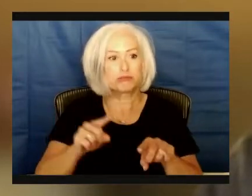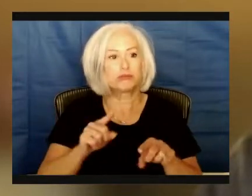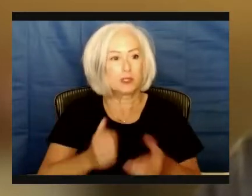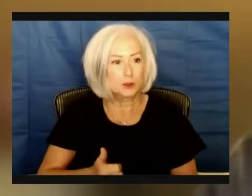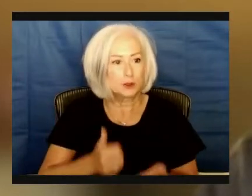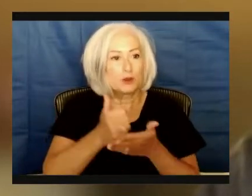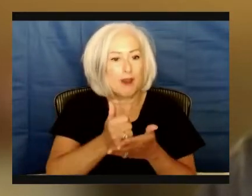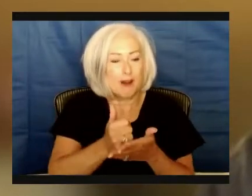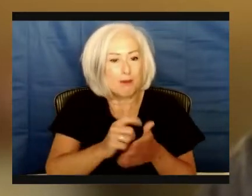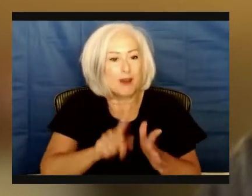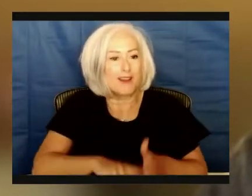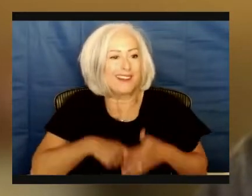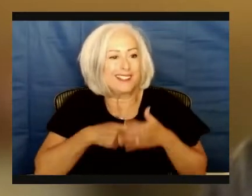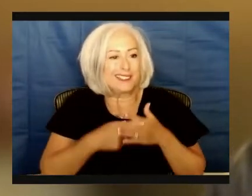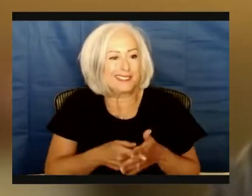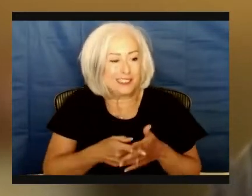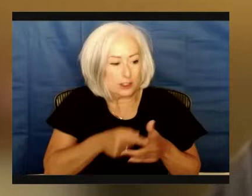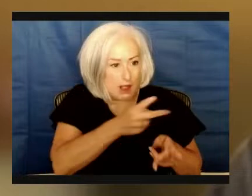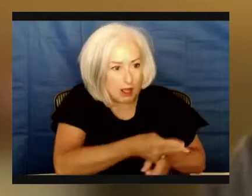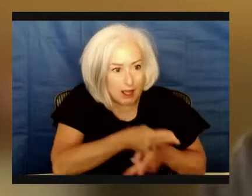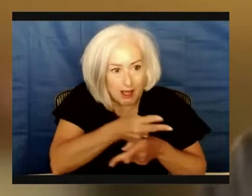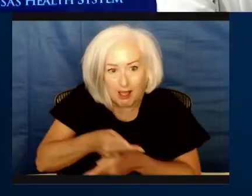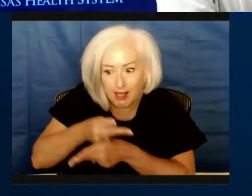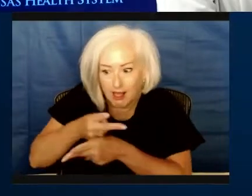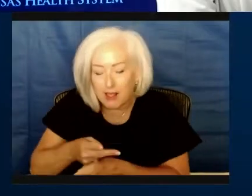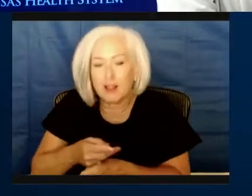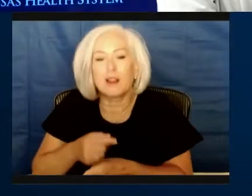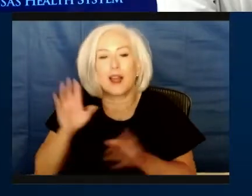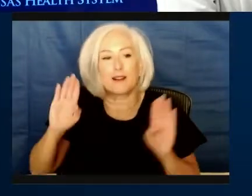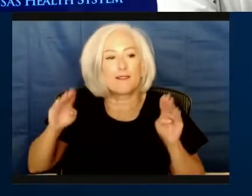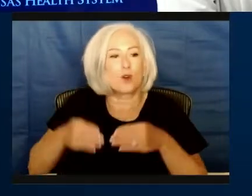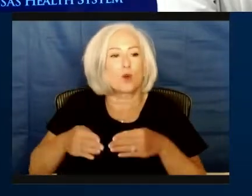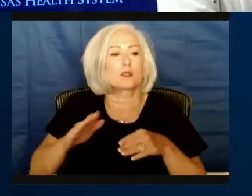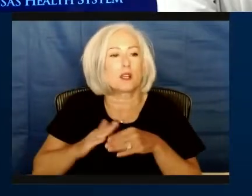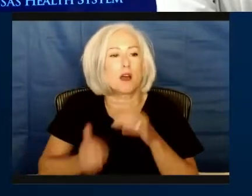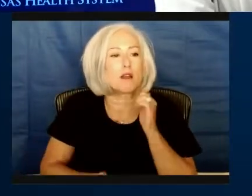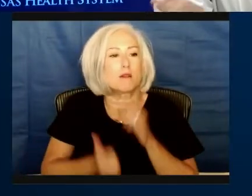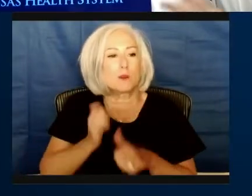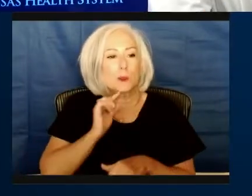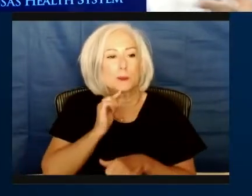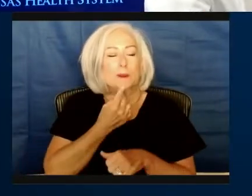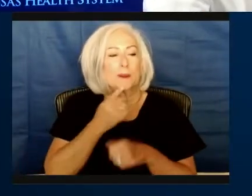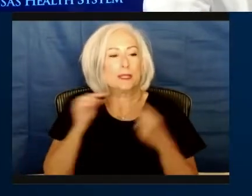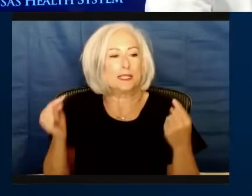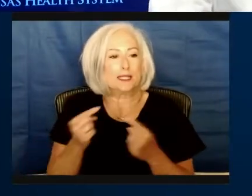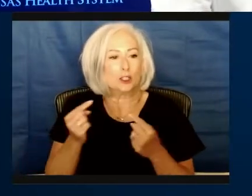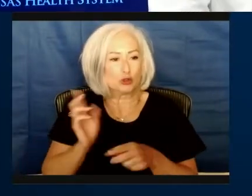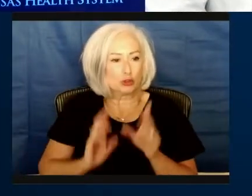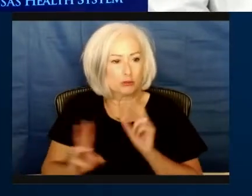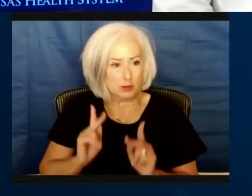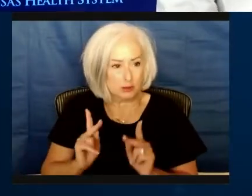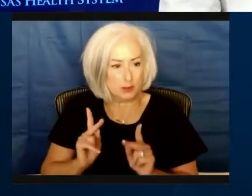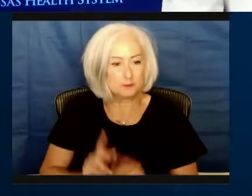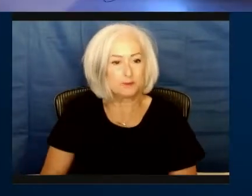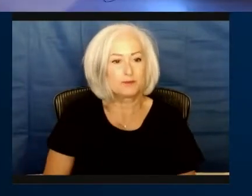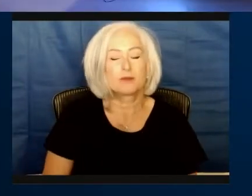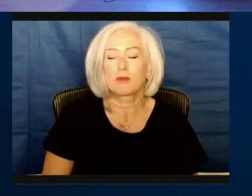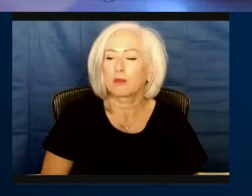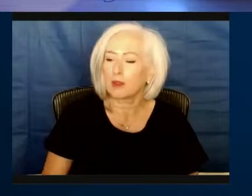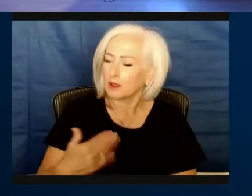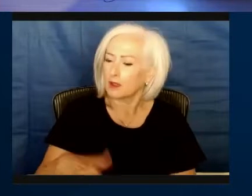providing care for some of the most critically injured patients. Yeah, that is, it's impressive to me, Dr. Jacobson,